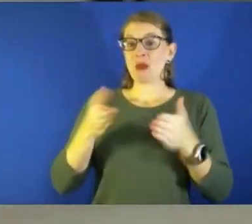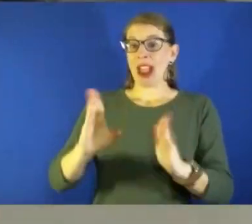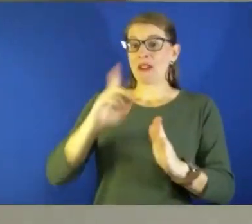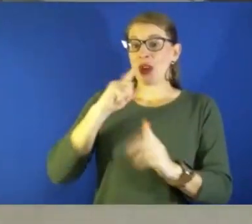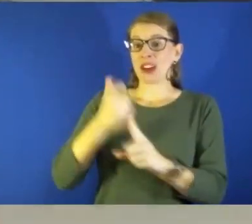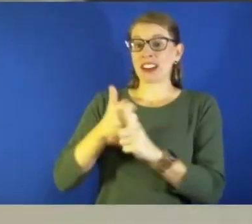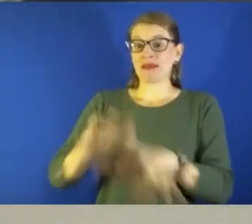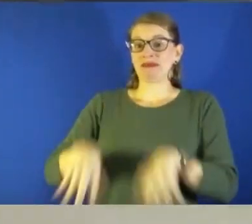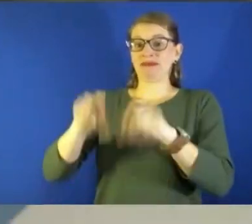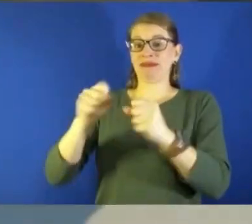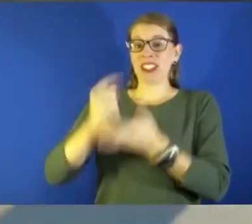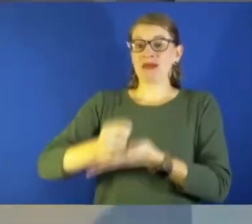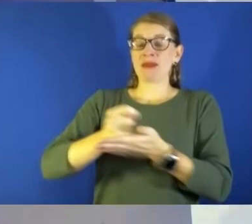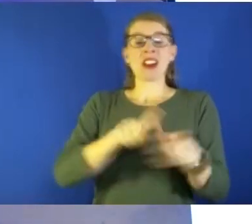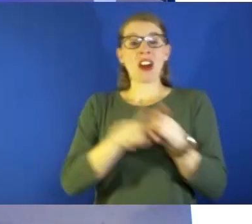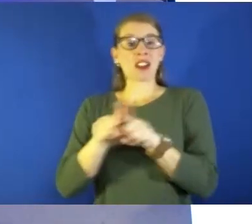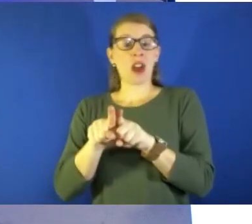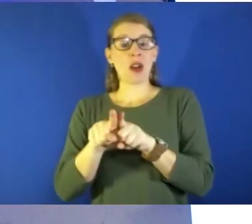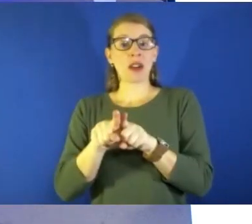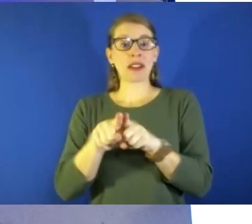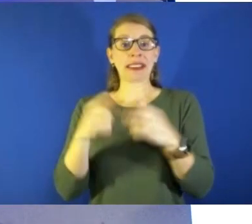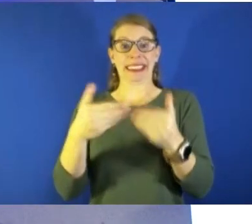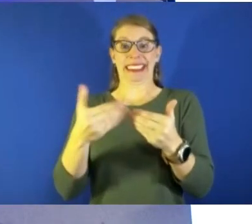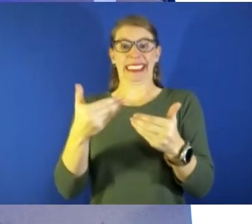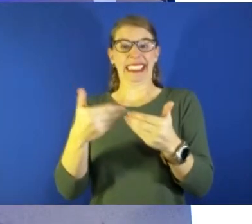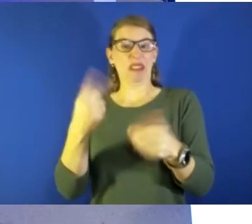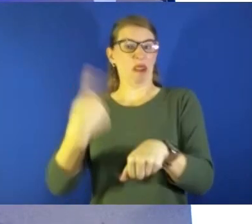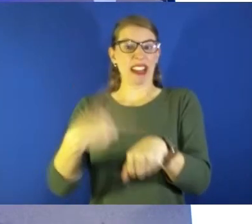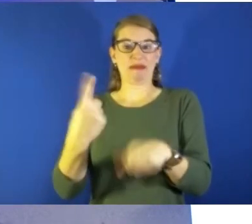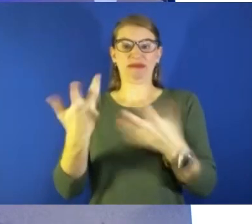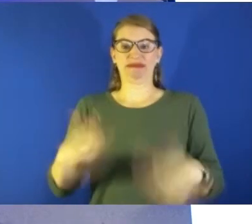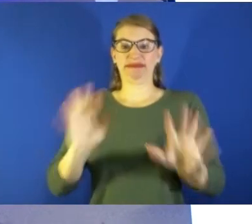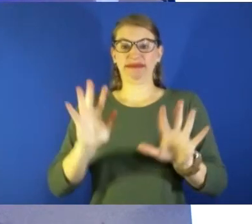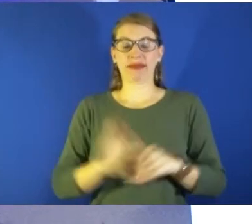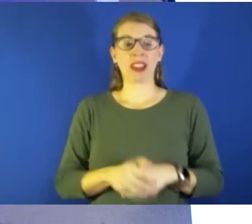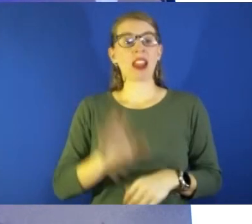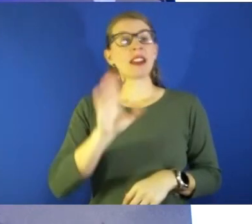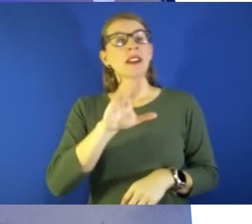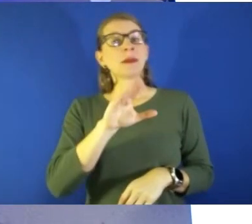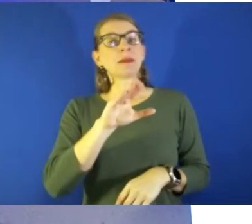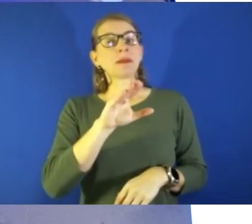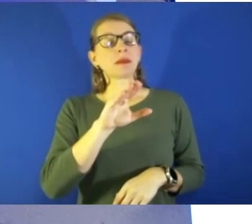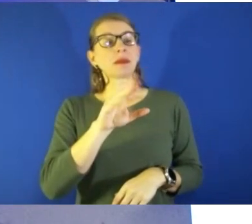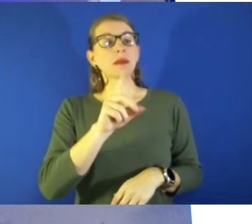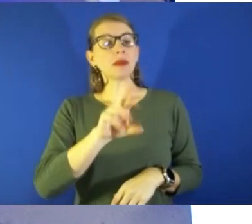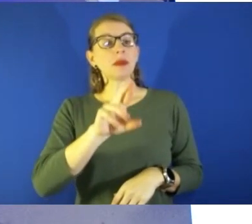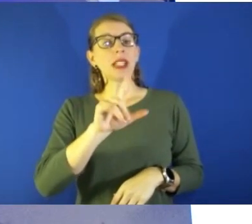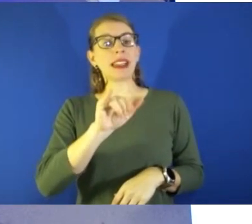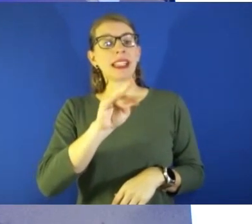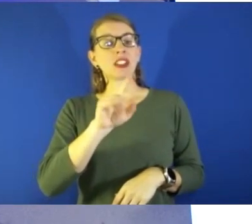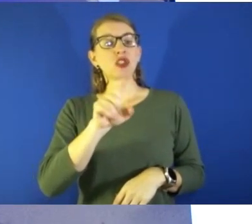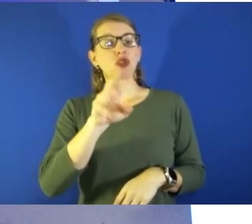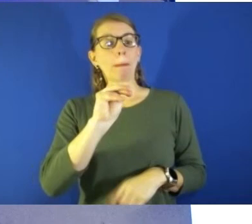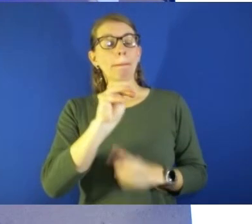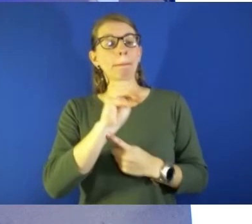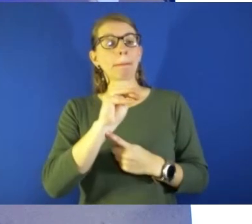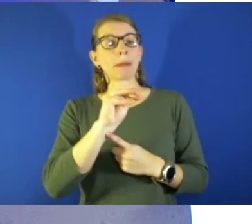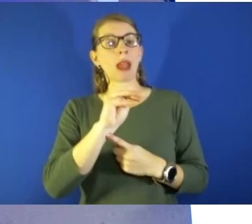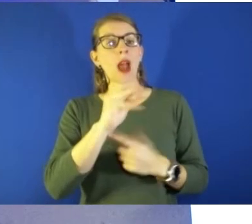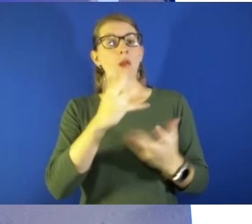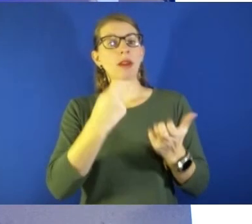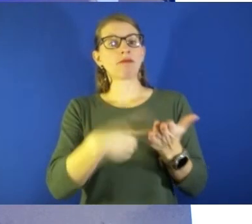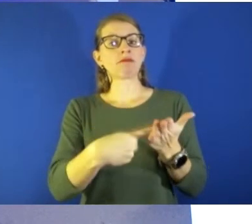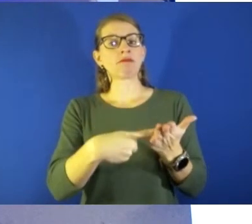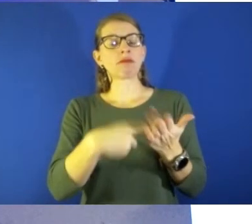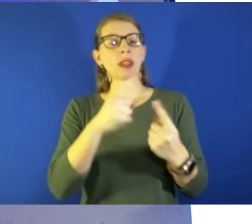certainly much more convenient. Dr. Lindstrom, I just want to kind of bring you in and talk about Betty. I actually received